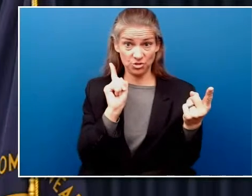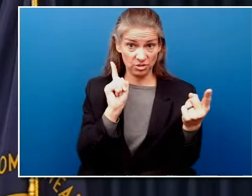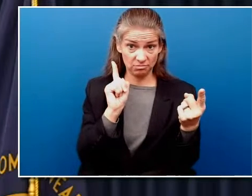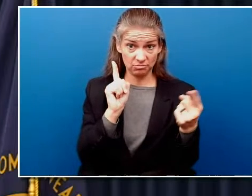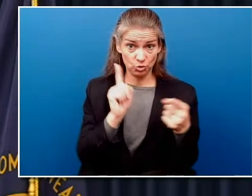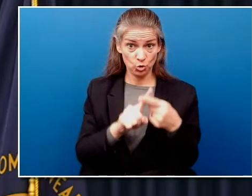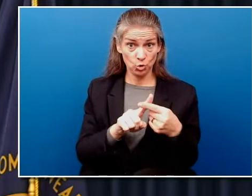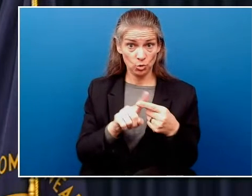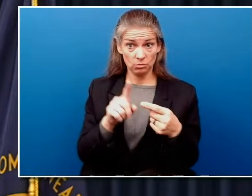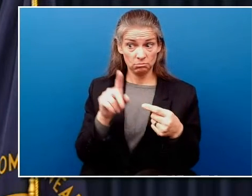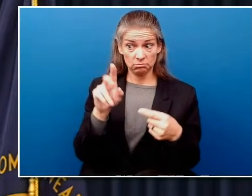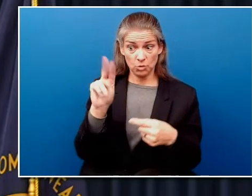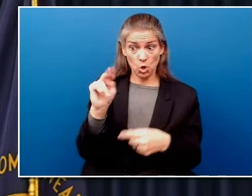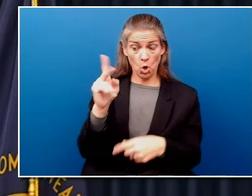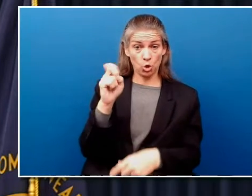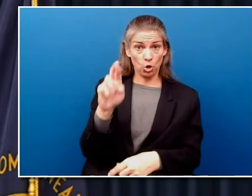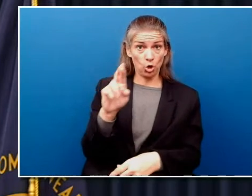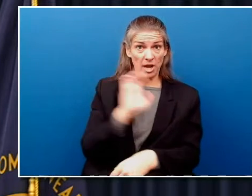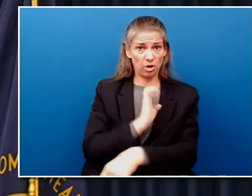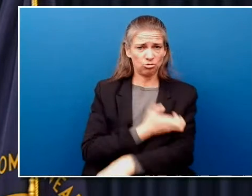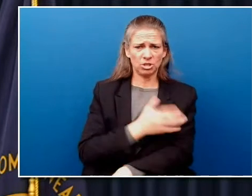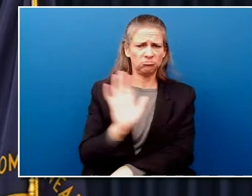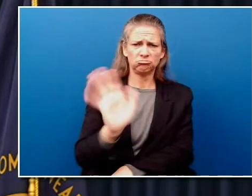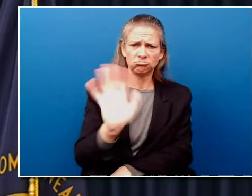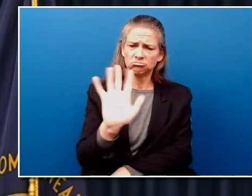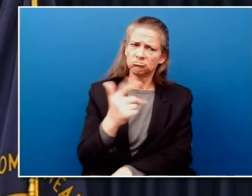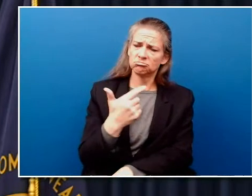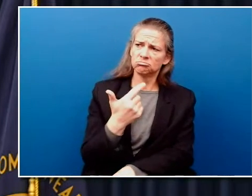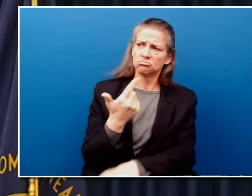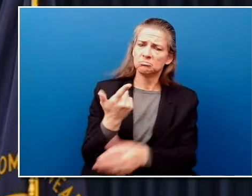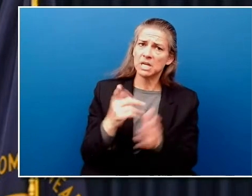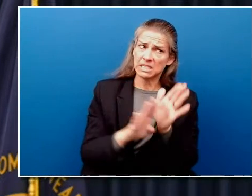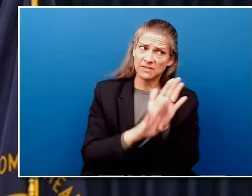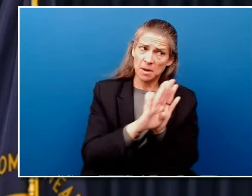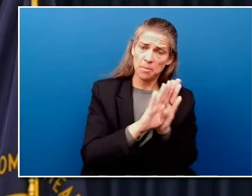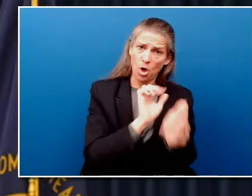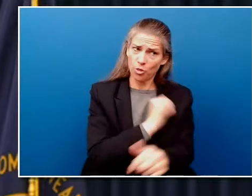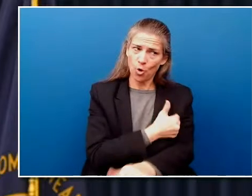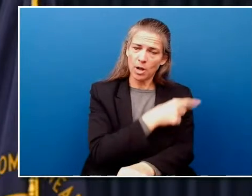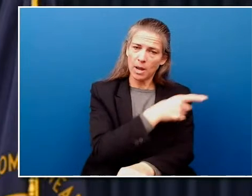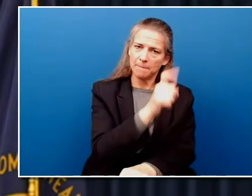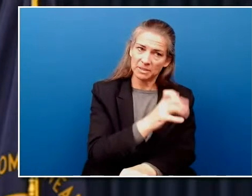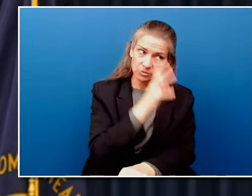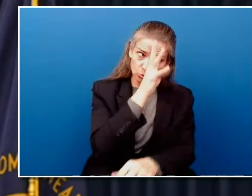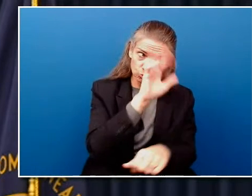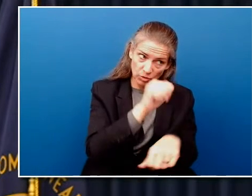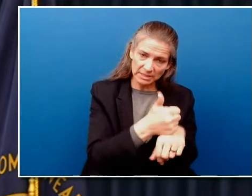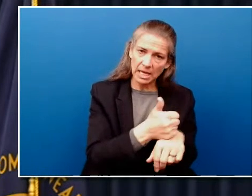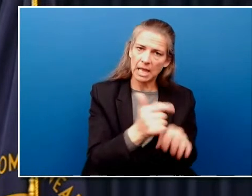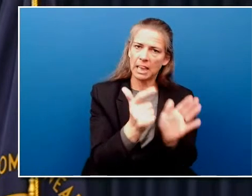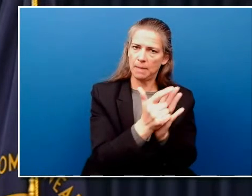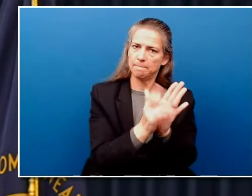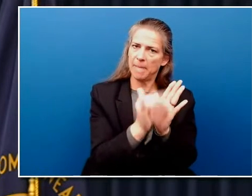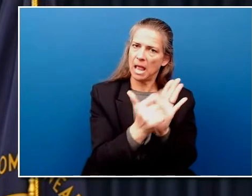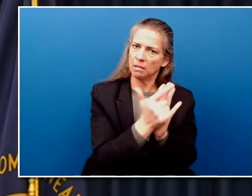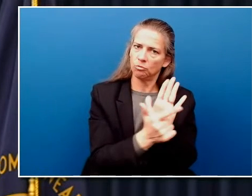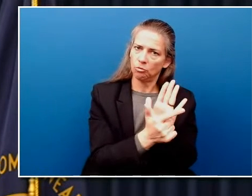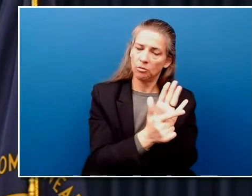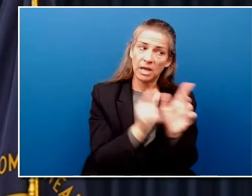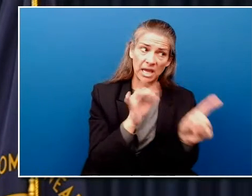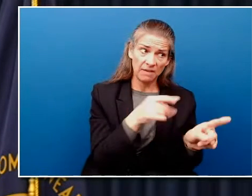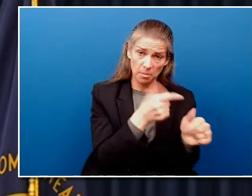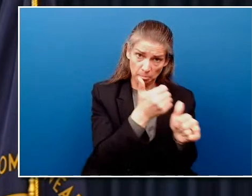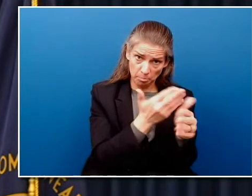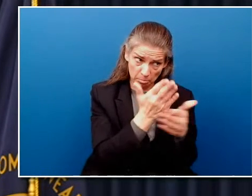a development authority, but a development authority has to be created legally. And if it's going to be an executive branch agency,